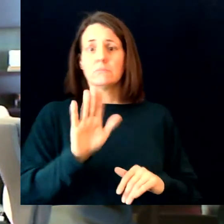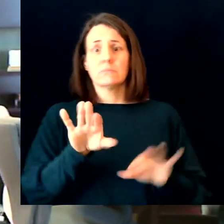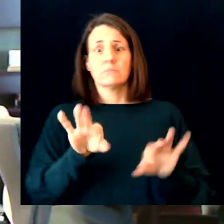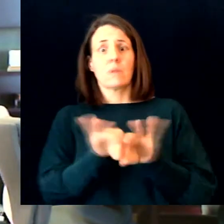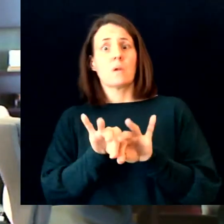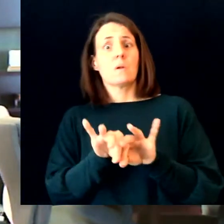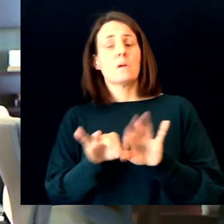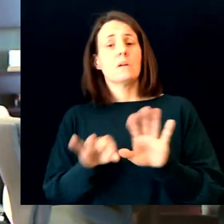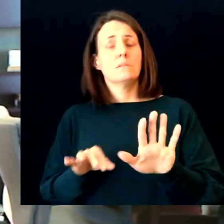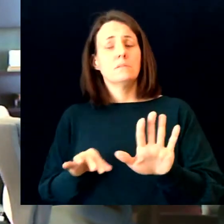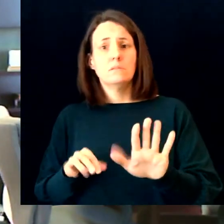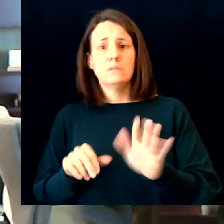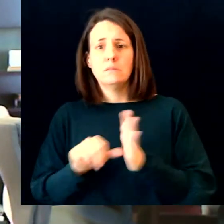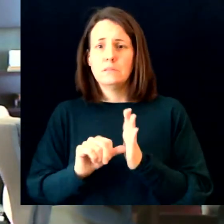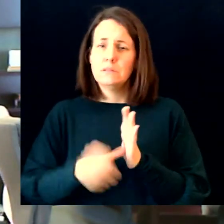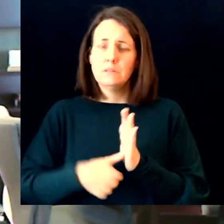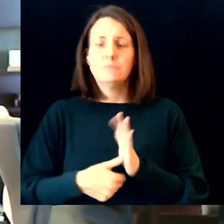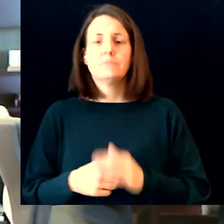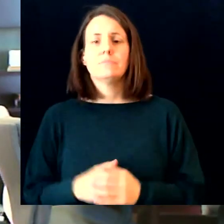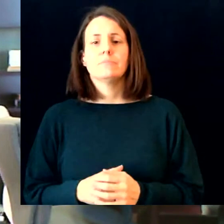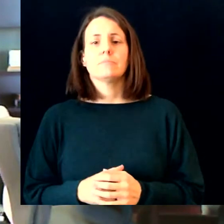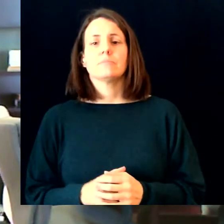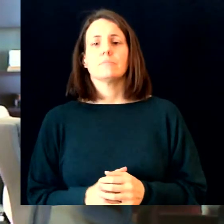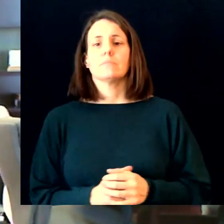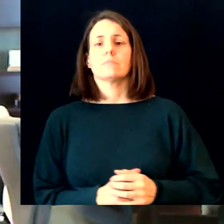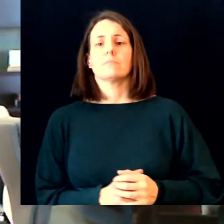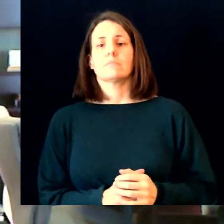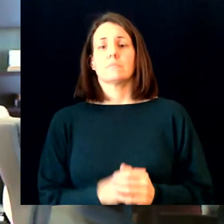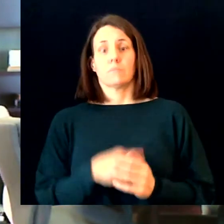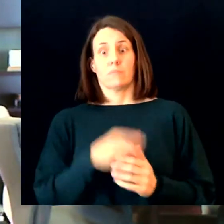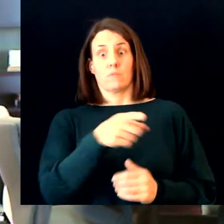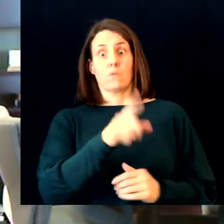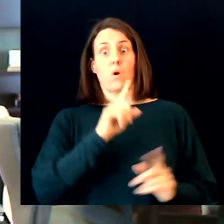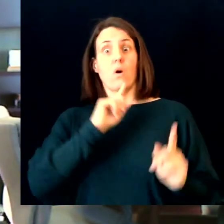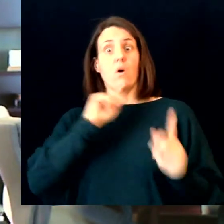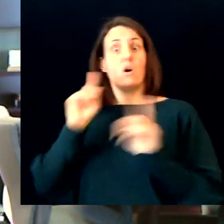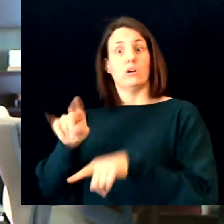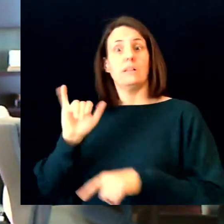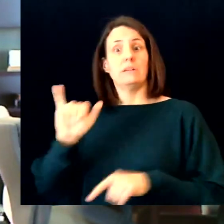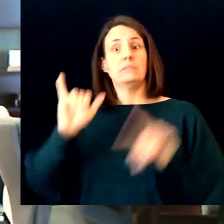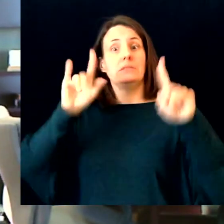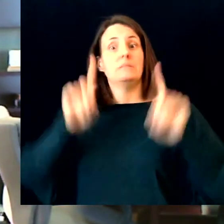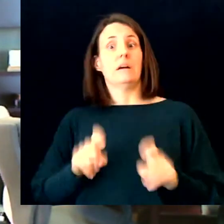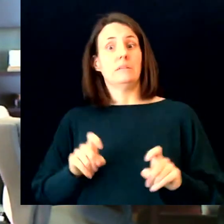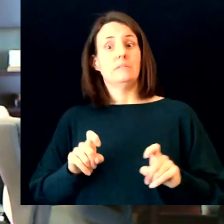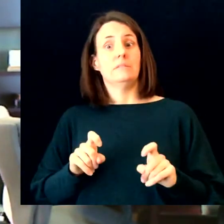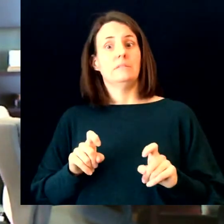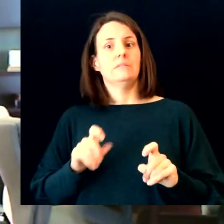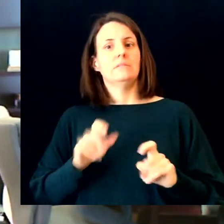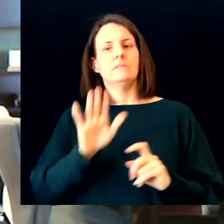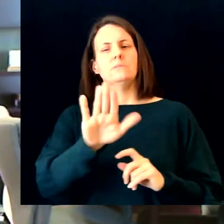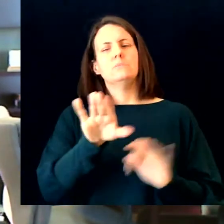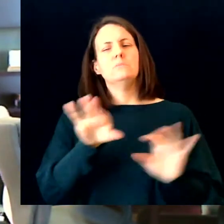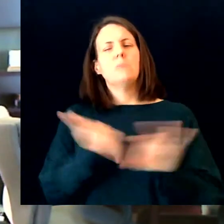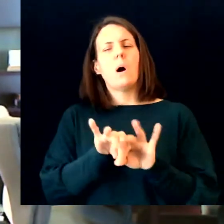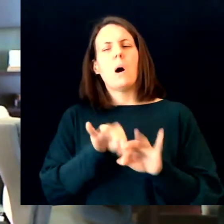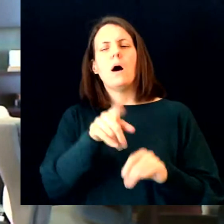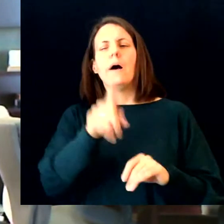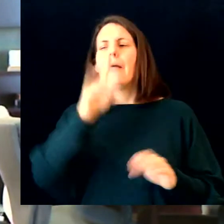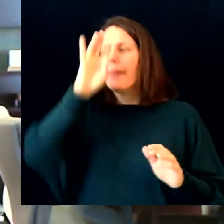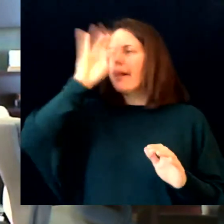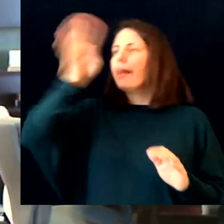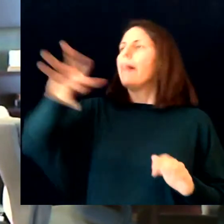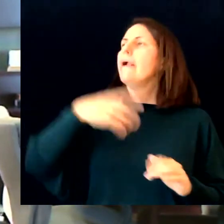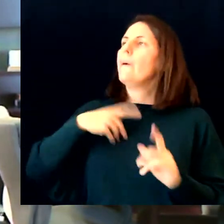find reliable sources for COVID testing. Those are available, as Dr. Zapata noted. If you go to the